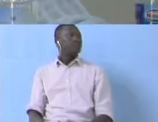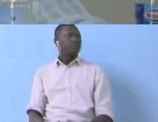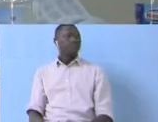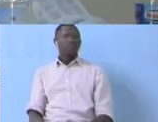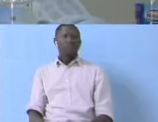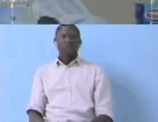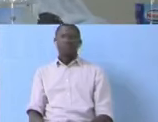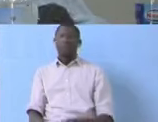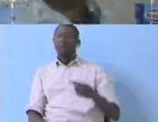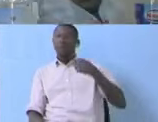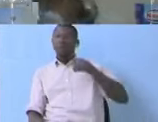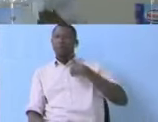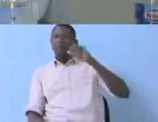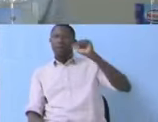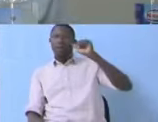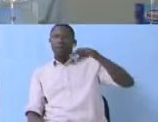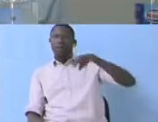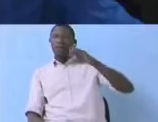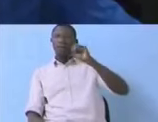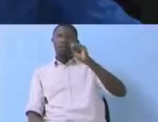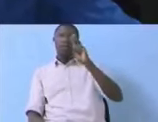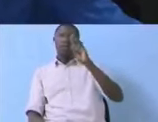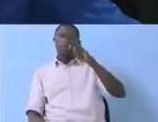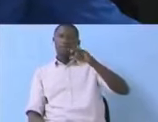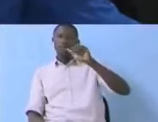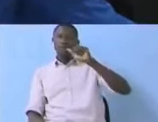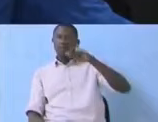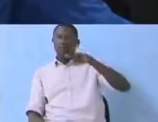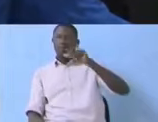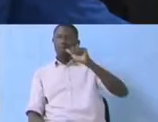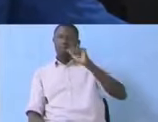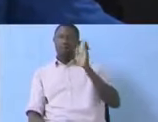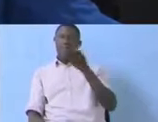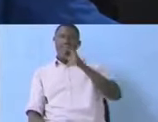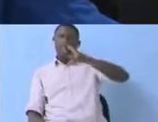Hi, Ansumana Jammeh. Hi, Ansumana. Ansumana Jammeh.